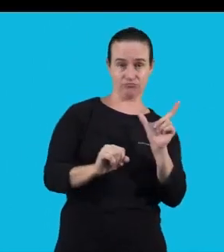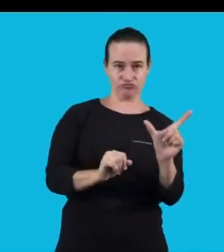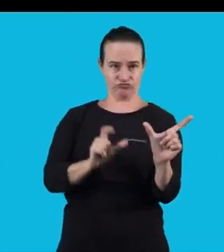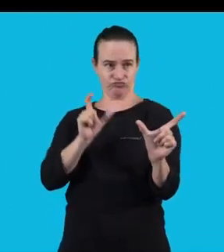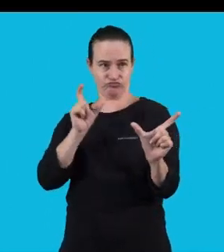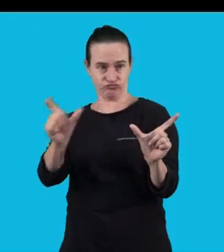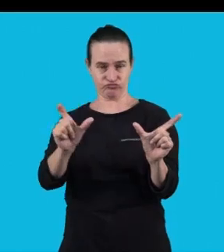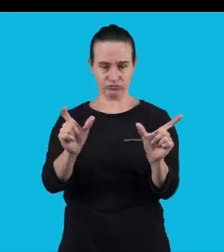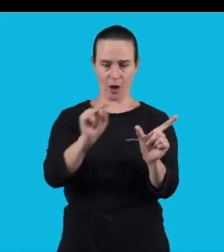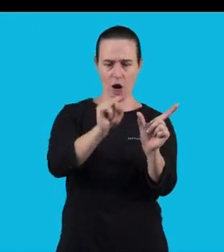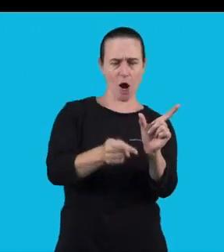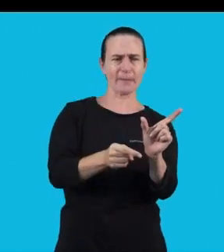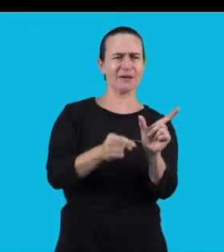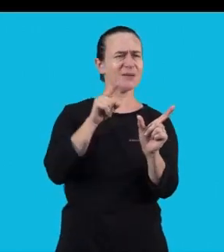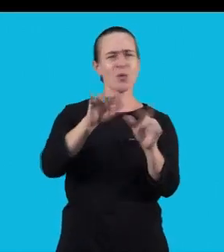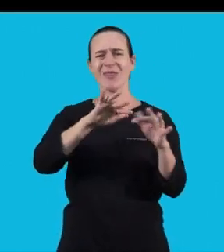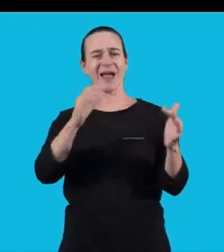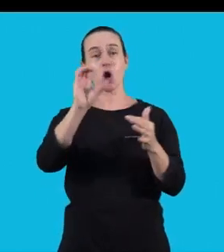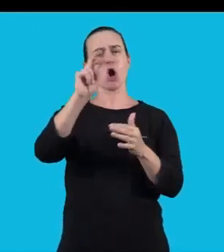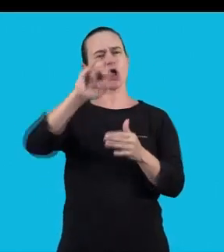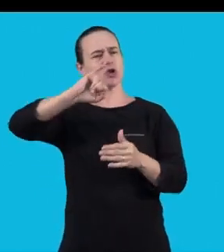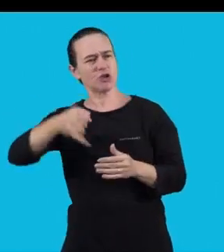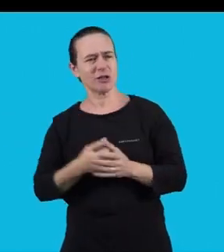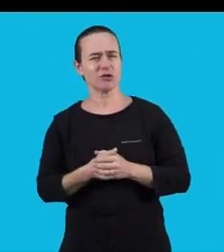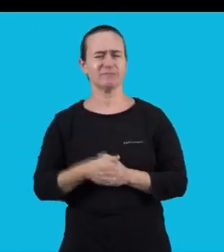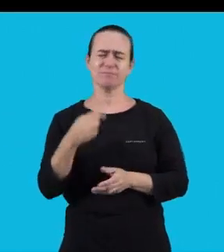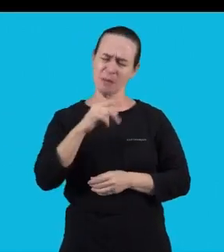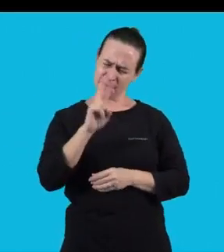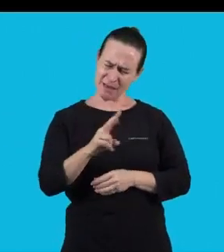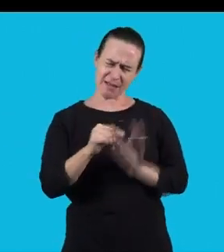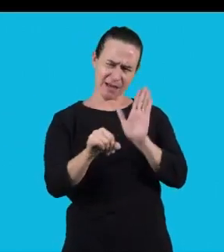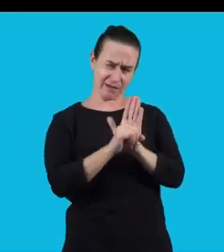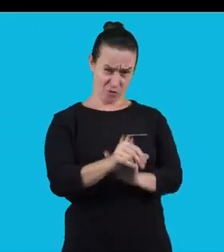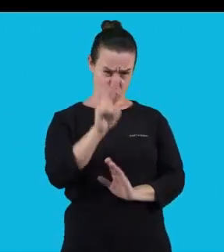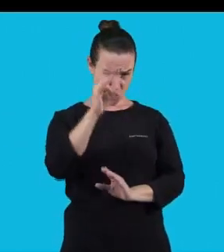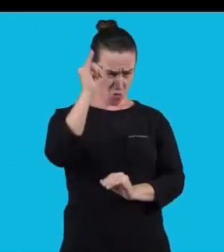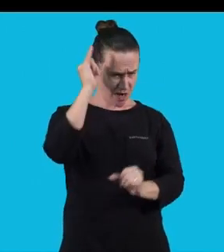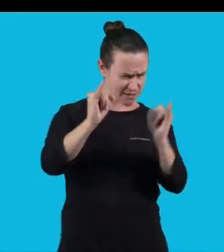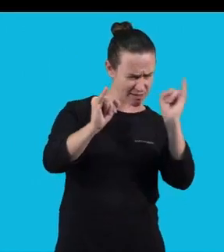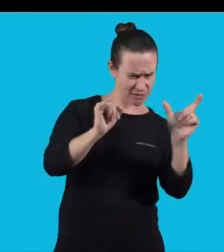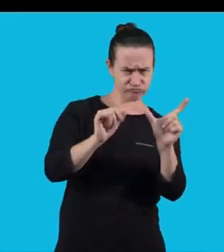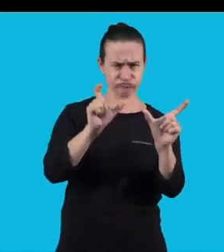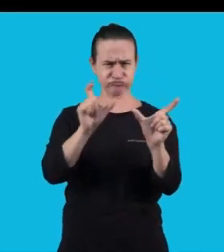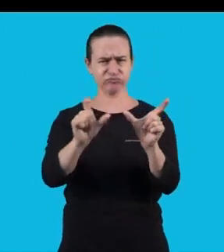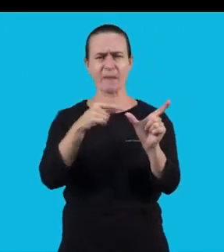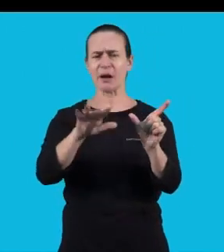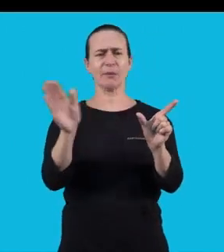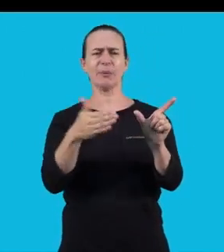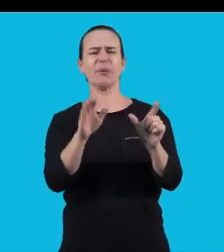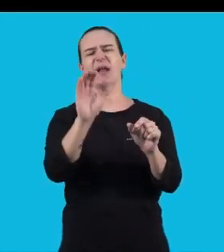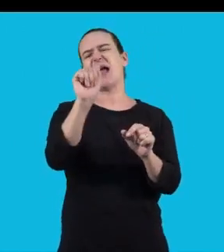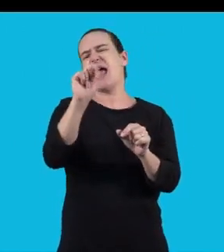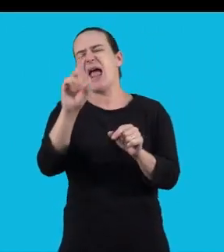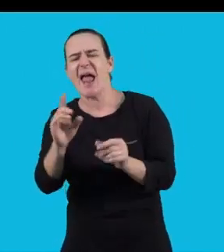conjunction. Look for two complete ideas separated by a comma but without a conjunction like and or